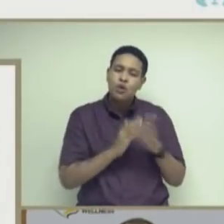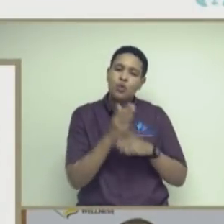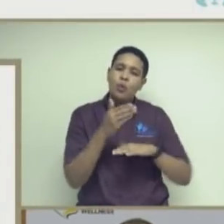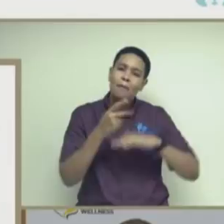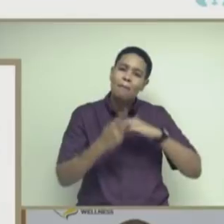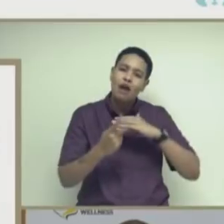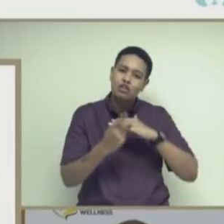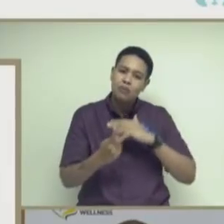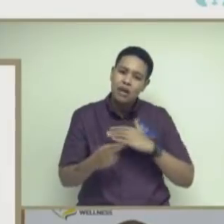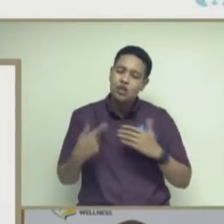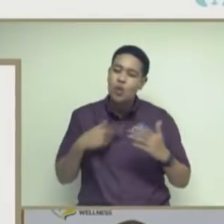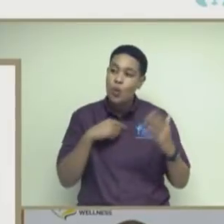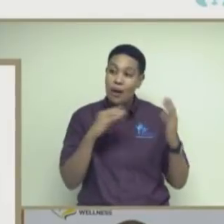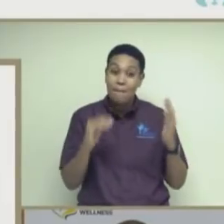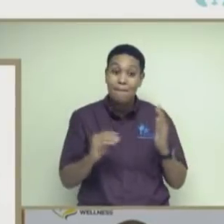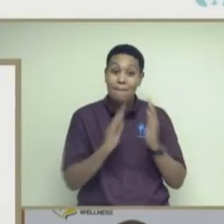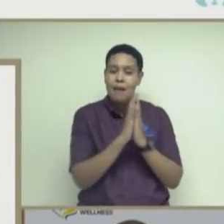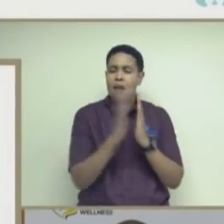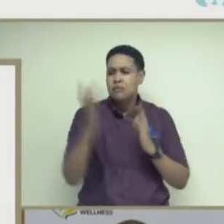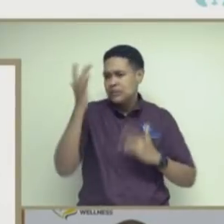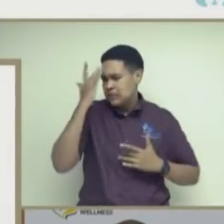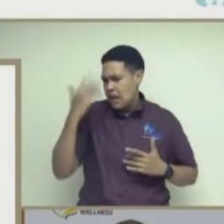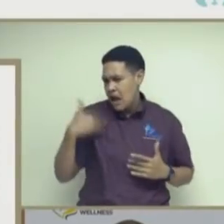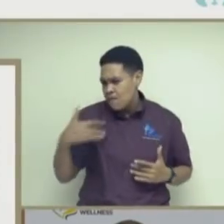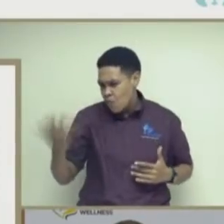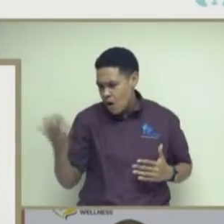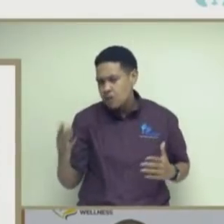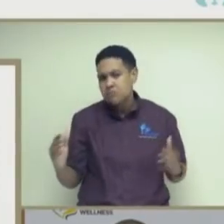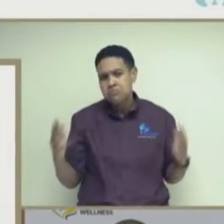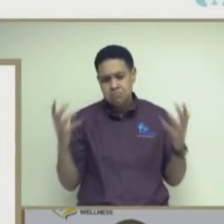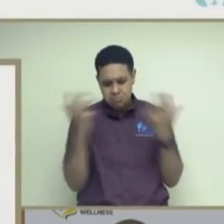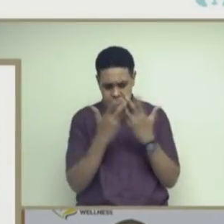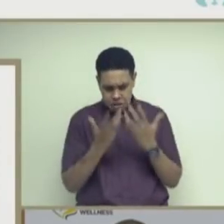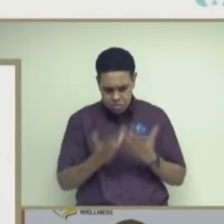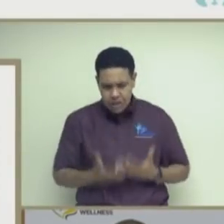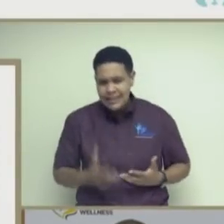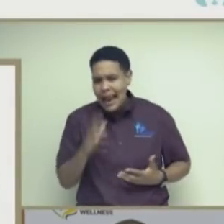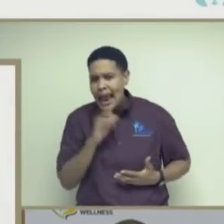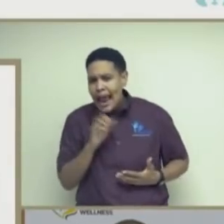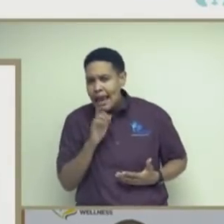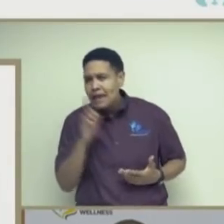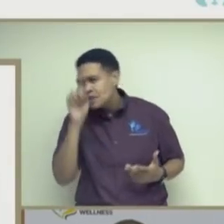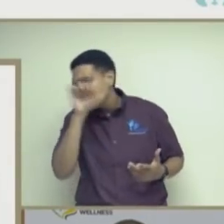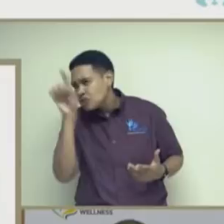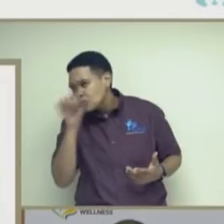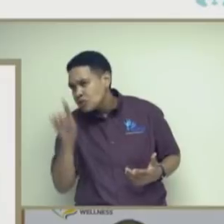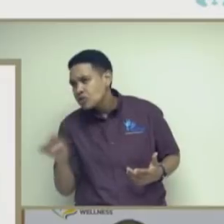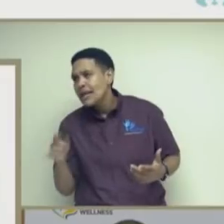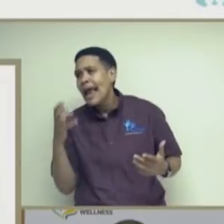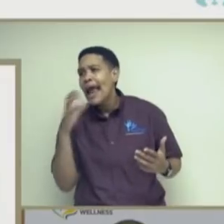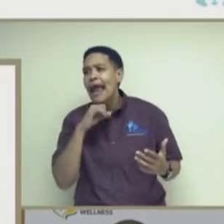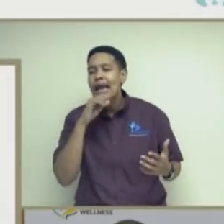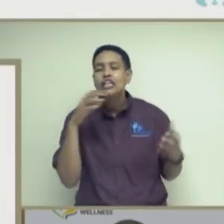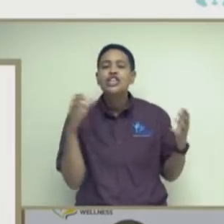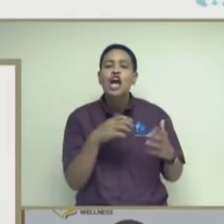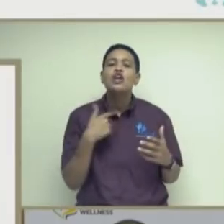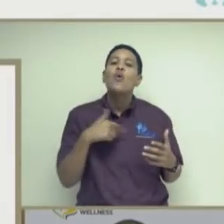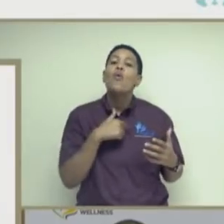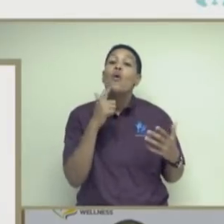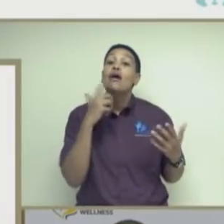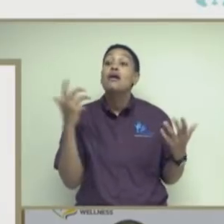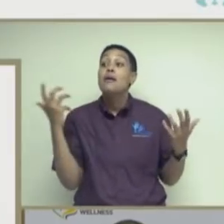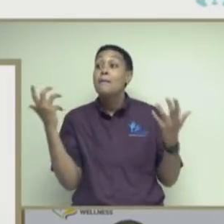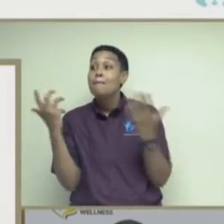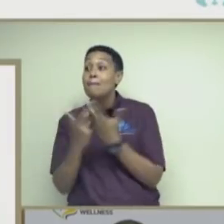parish. So we're mapping the conditions, we're mapping the ages or age categories, and we're